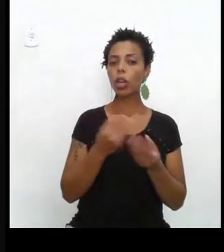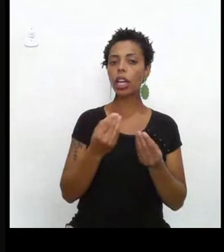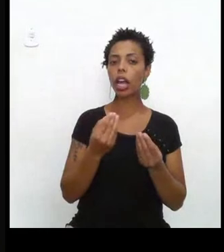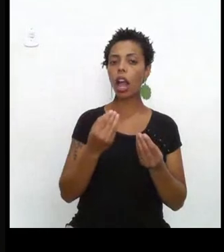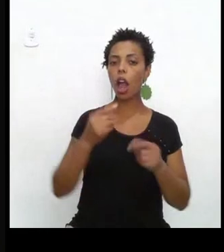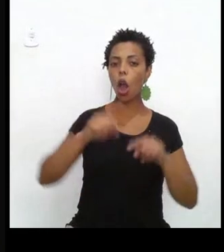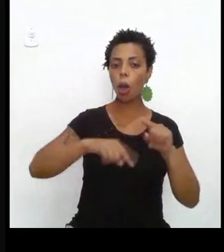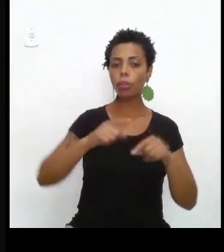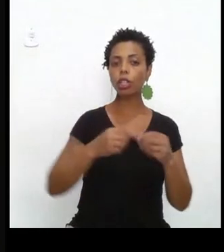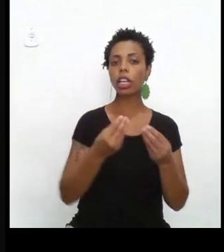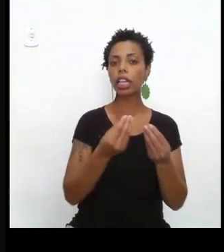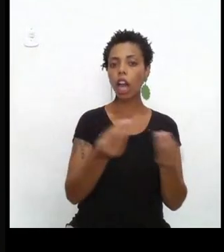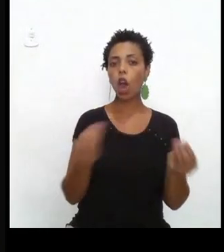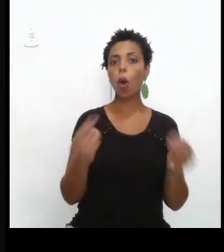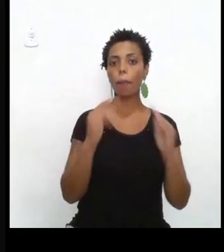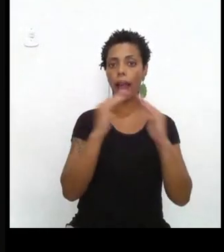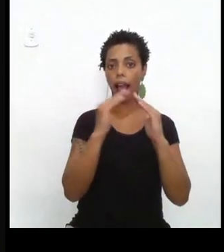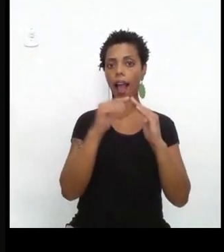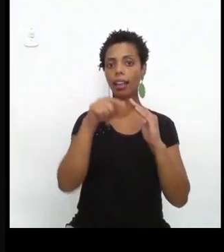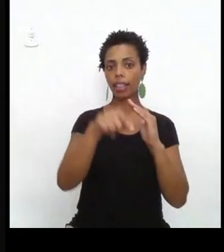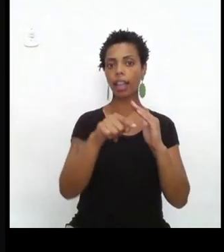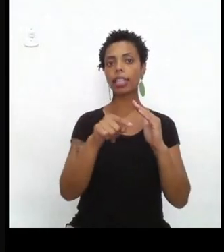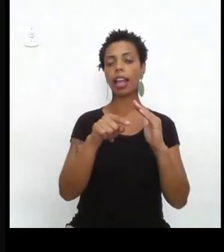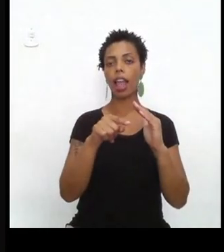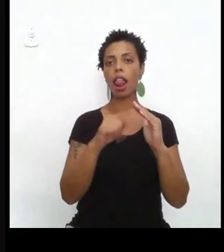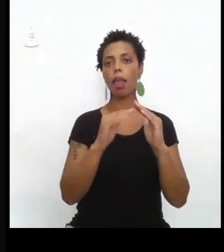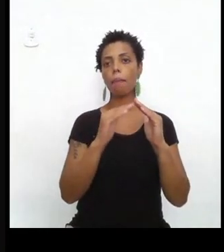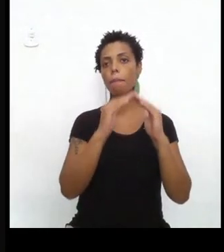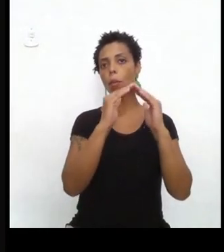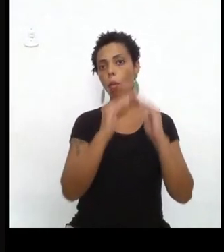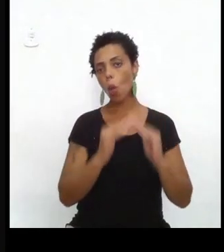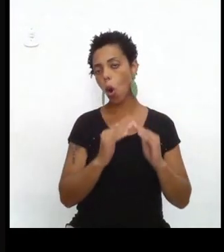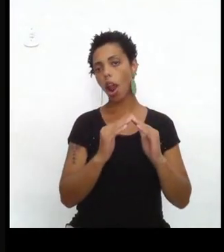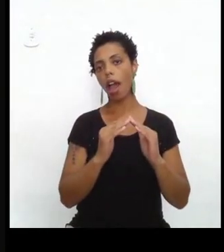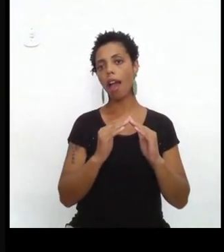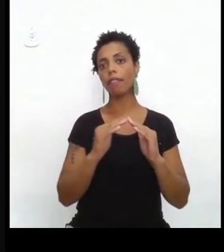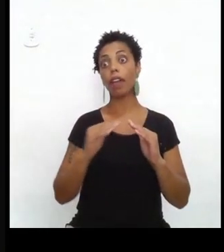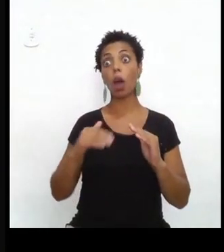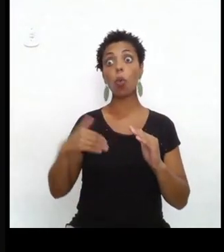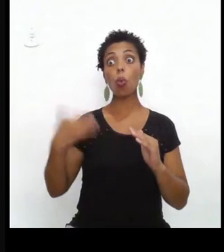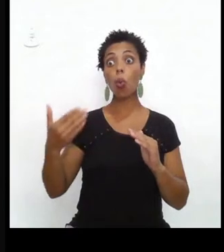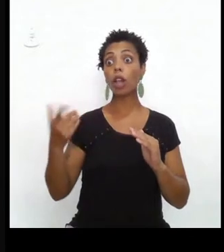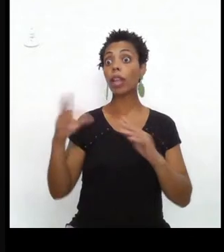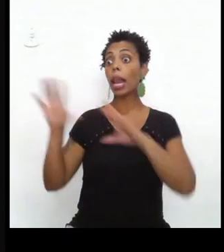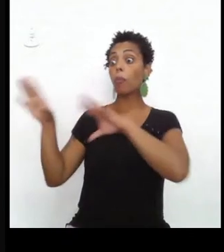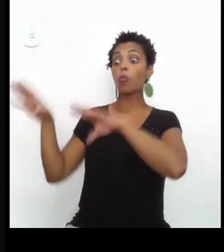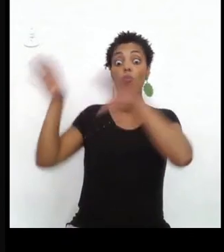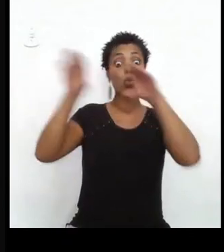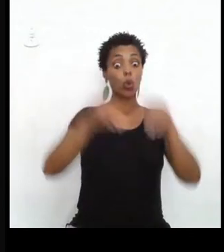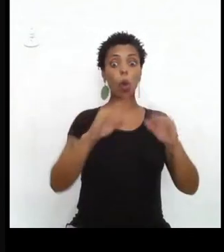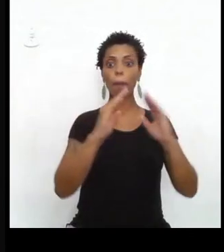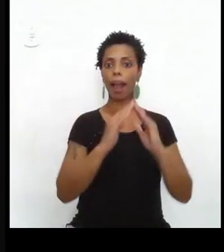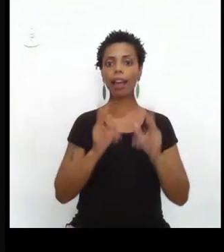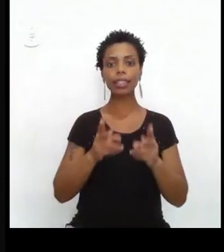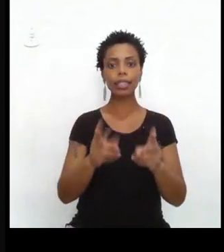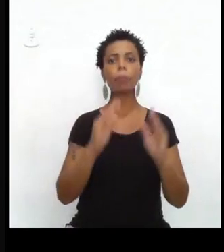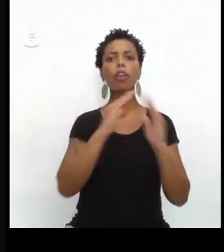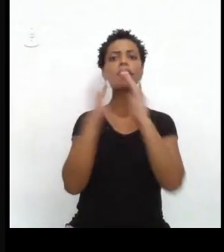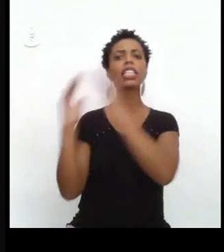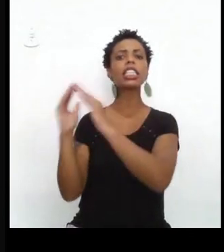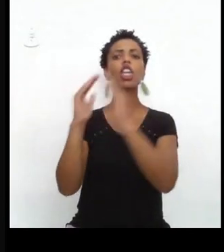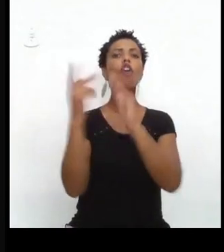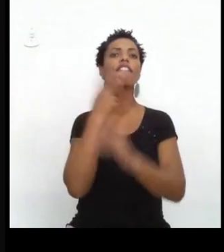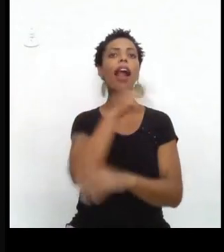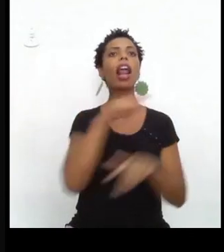first Name Is My name is creating and I will never Play Forever Love will always